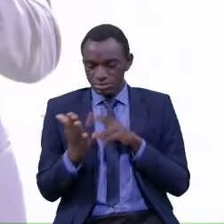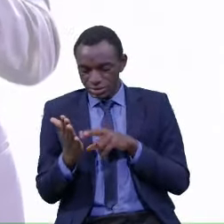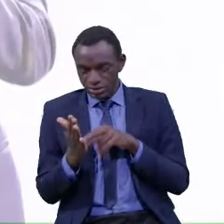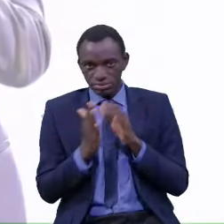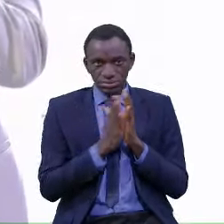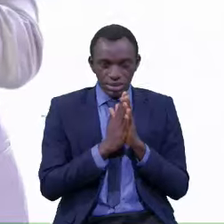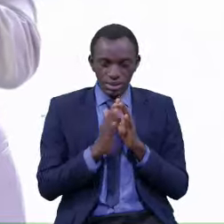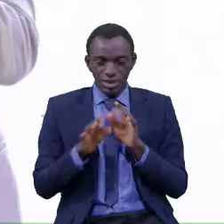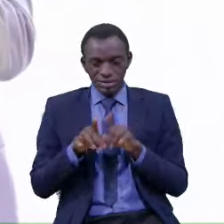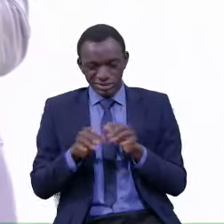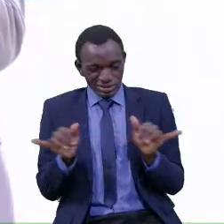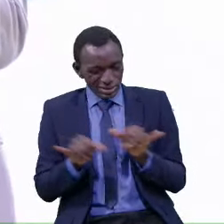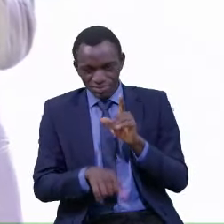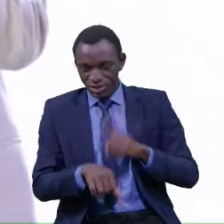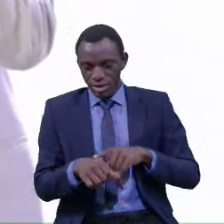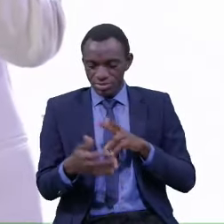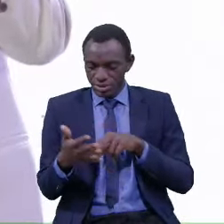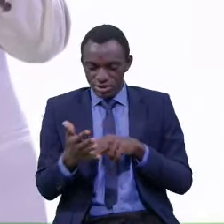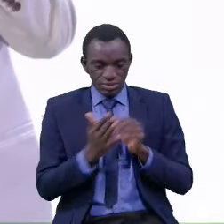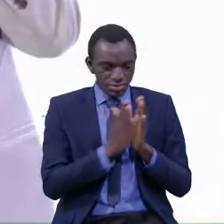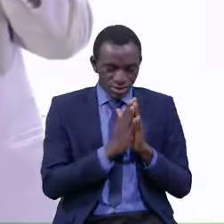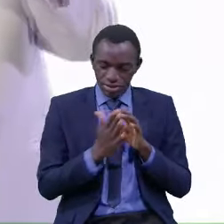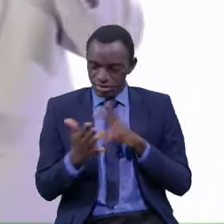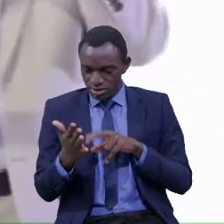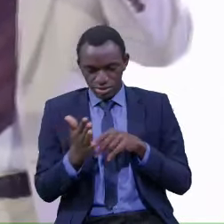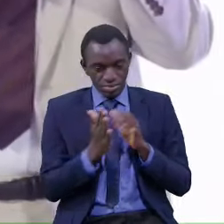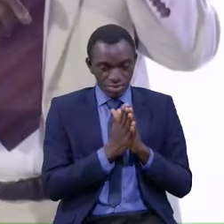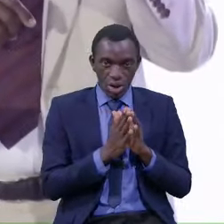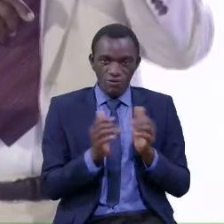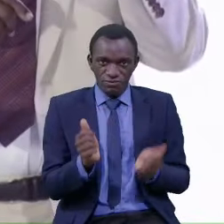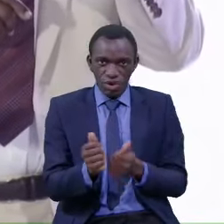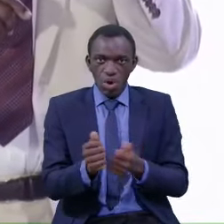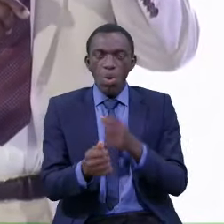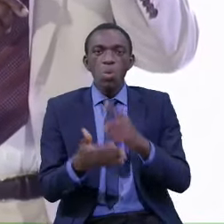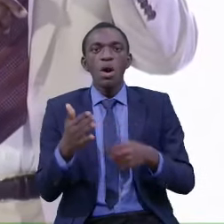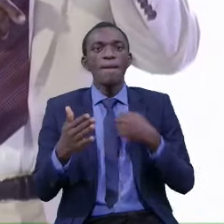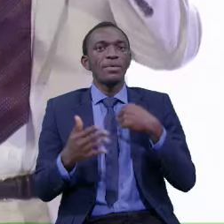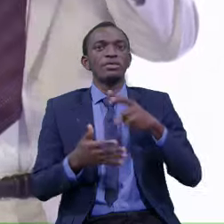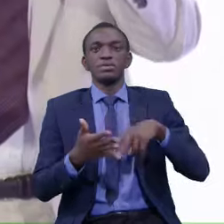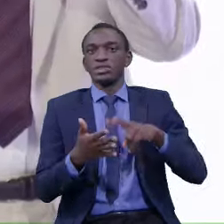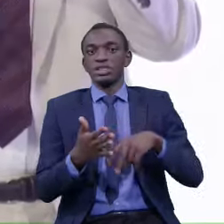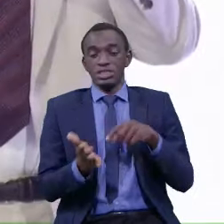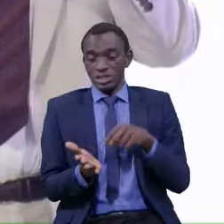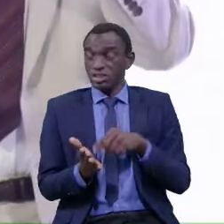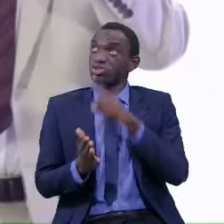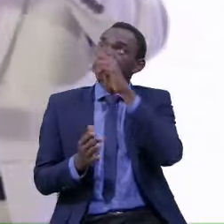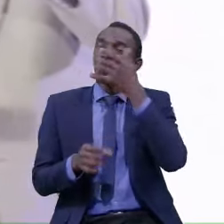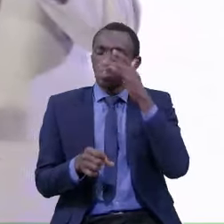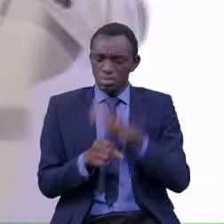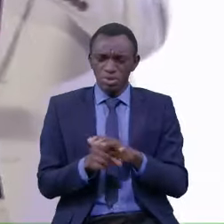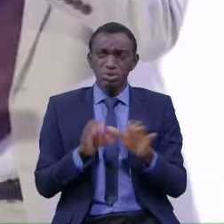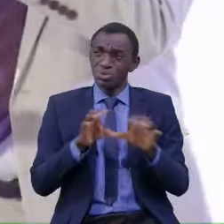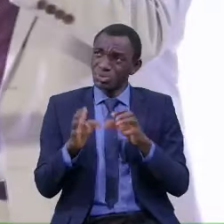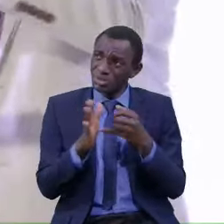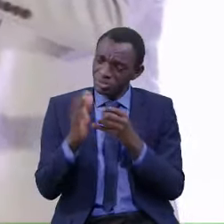and I'm praying according to what I read. This is what your promise, fulfill your promise and give me more grace